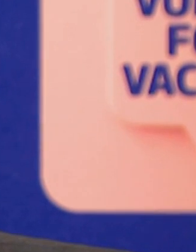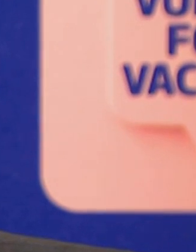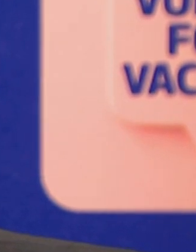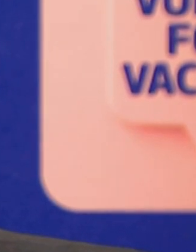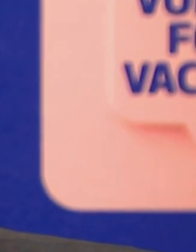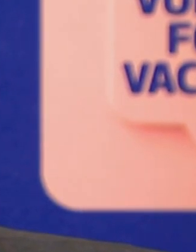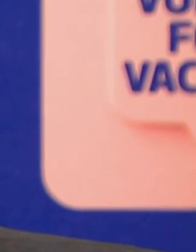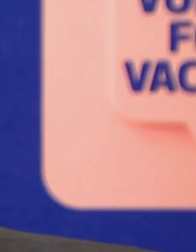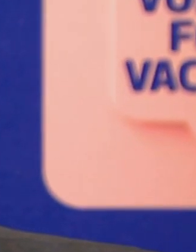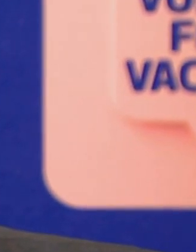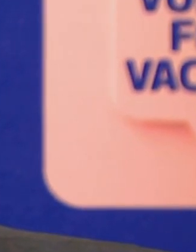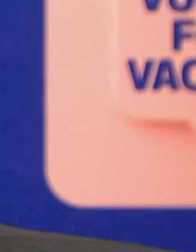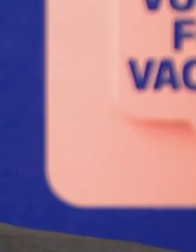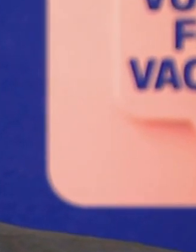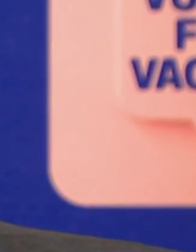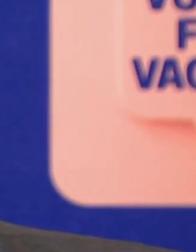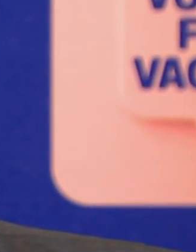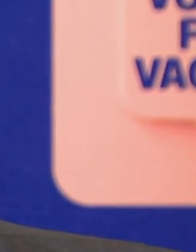who were in hospital yesterday,